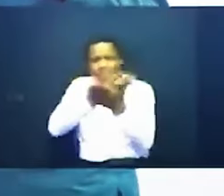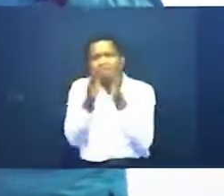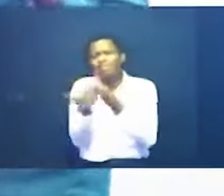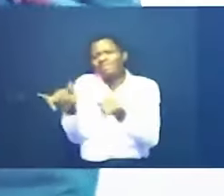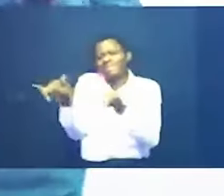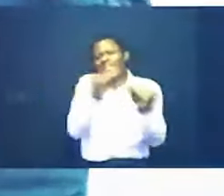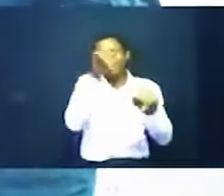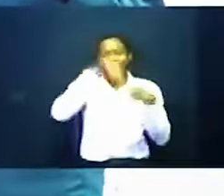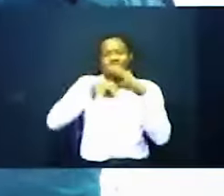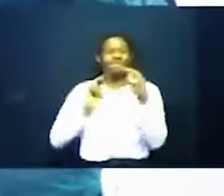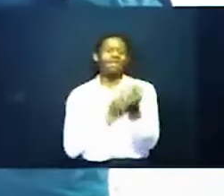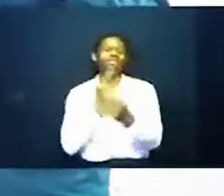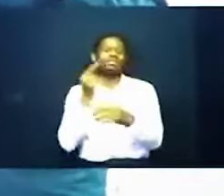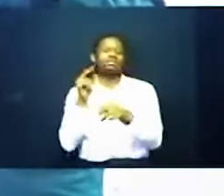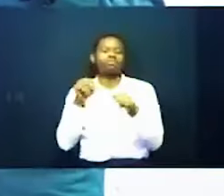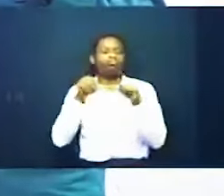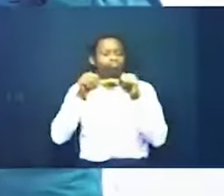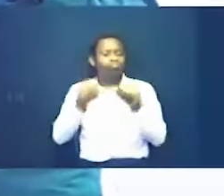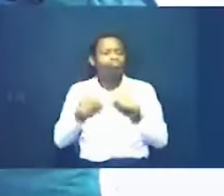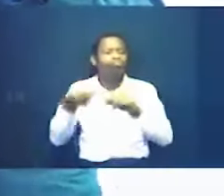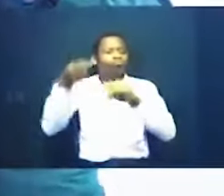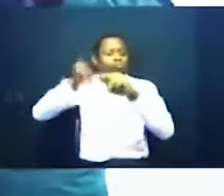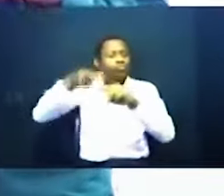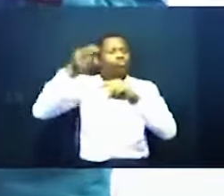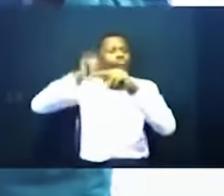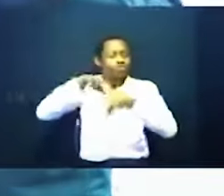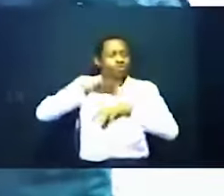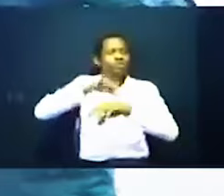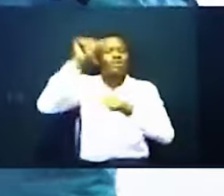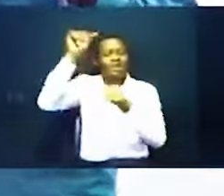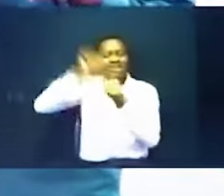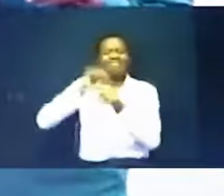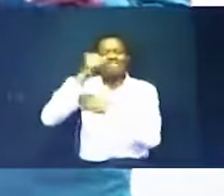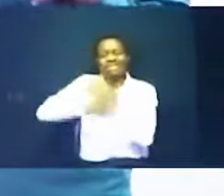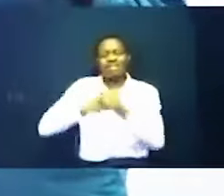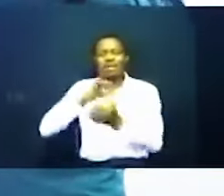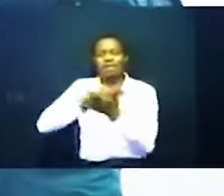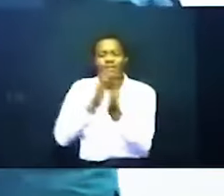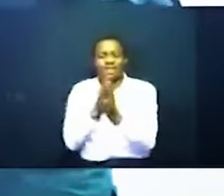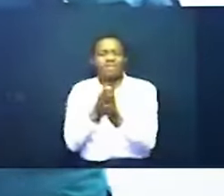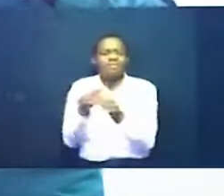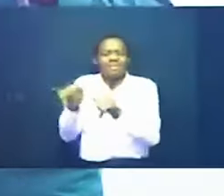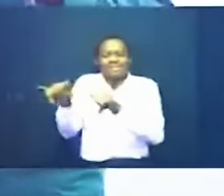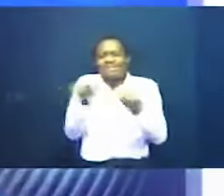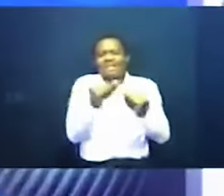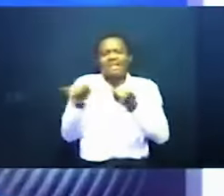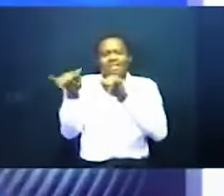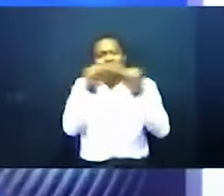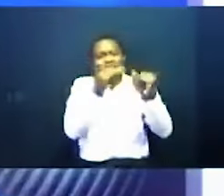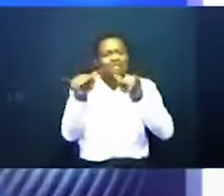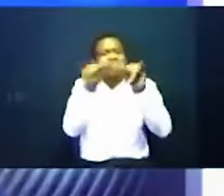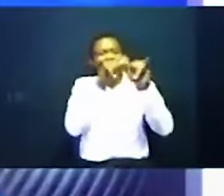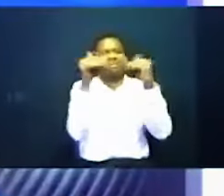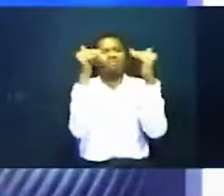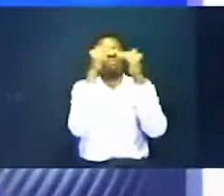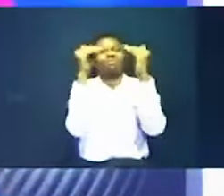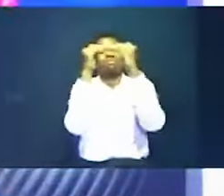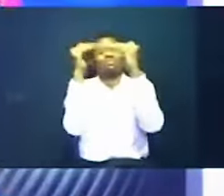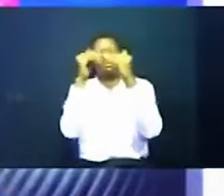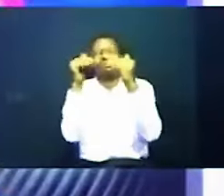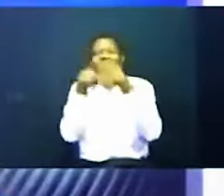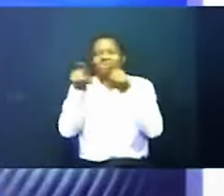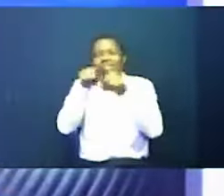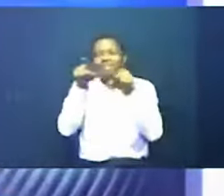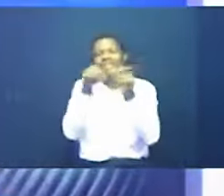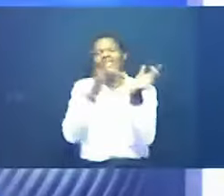increasing glory year by year we are becoming more and more like him and when